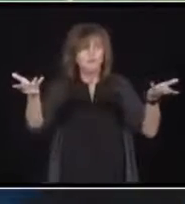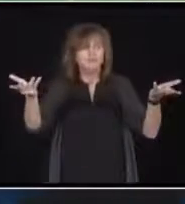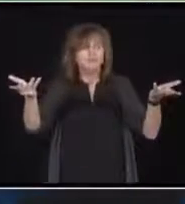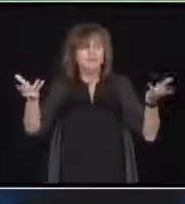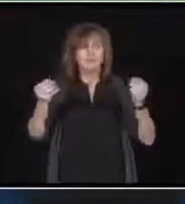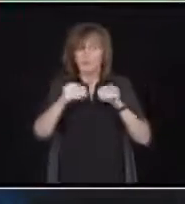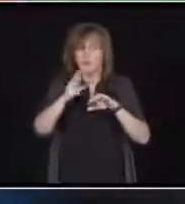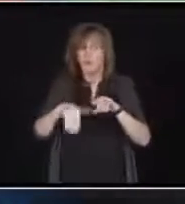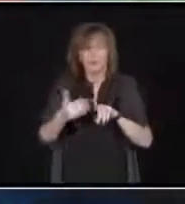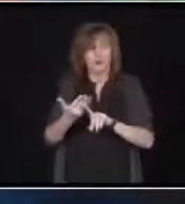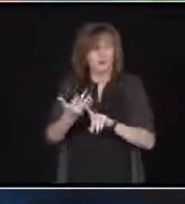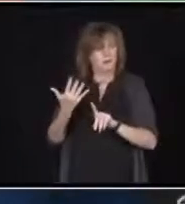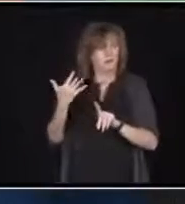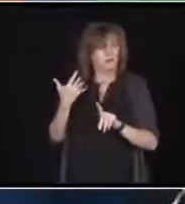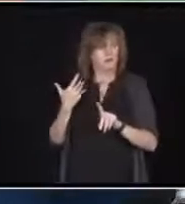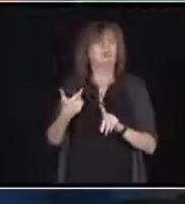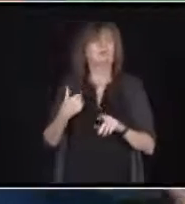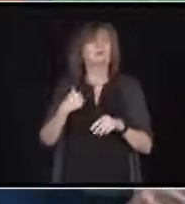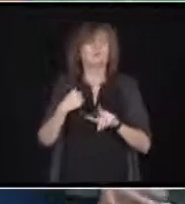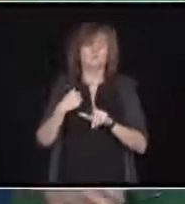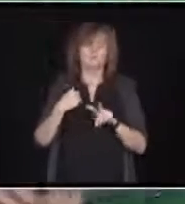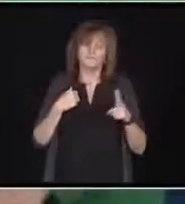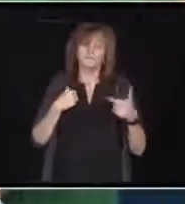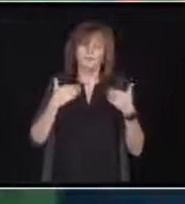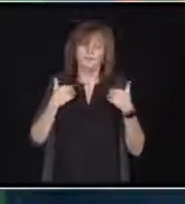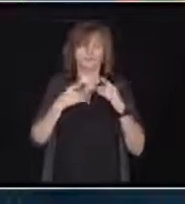to the Minister. Thank you.